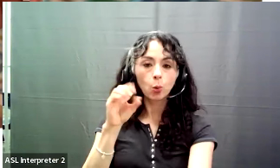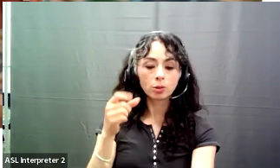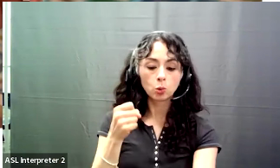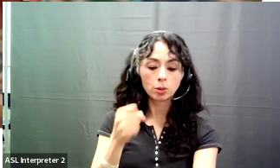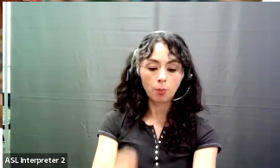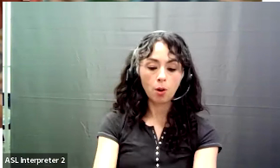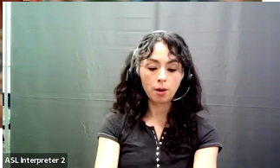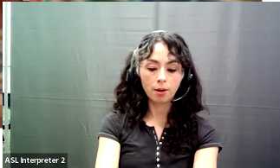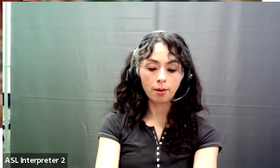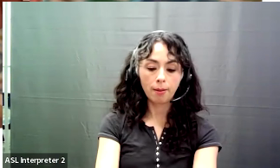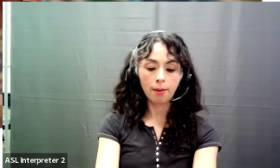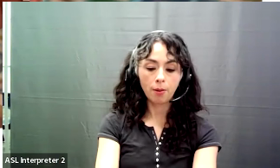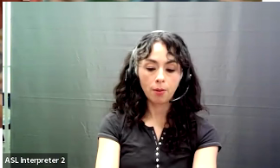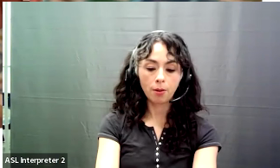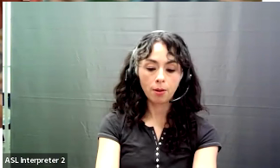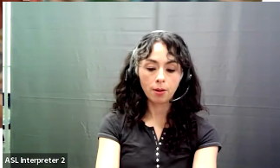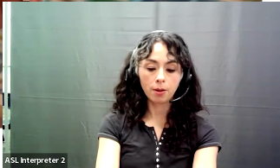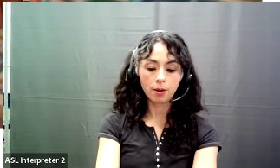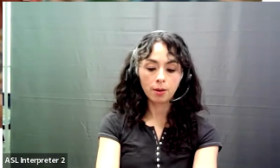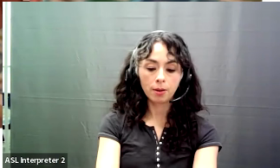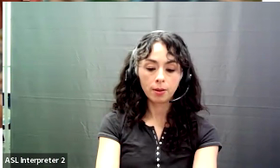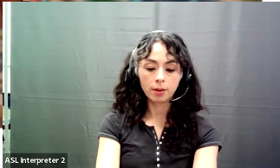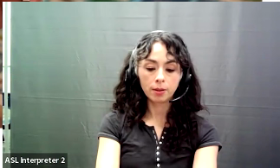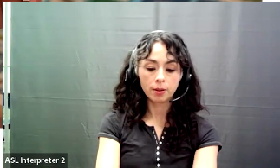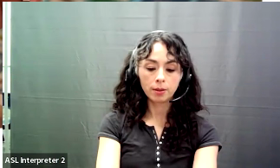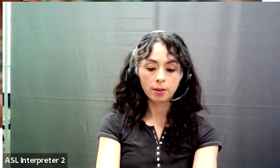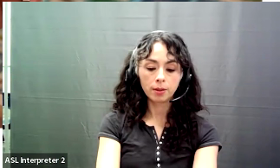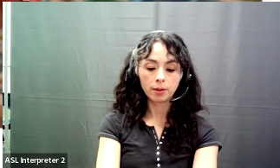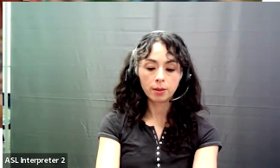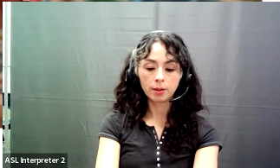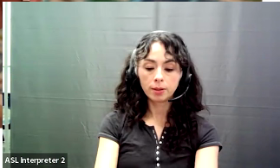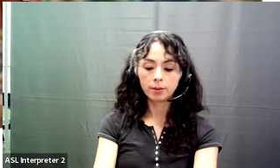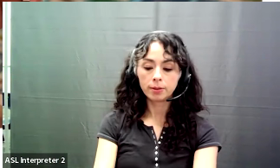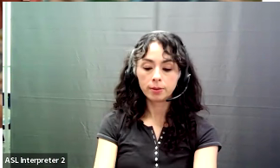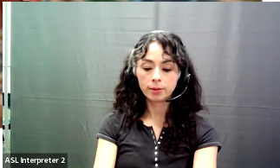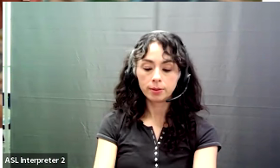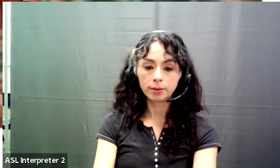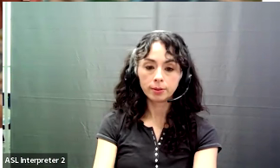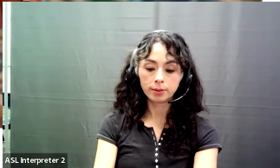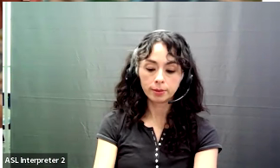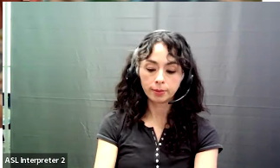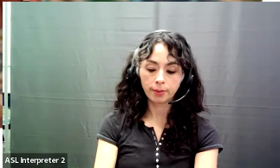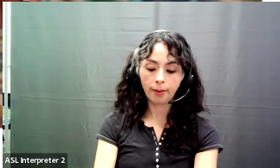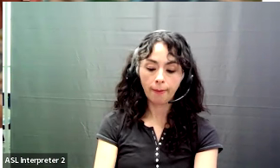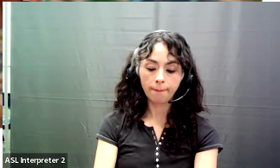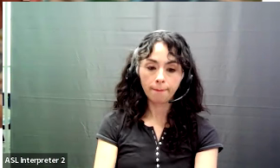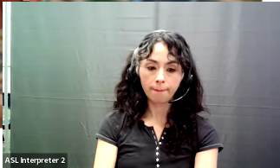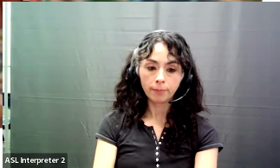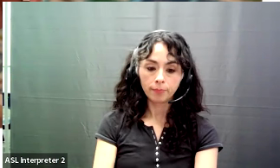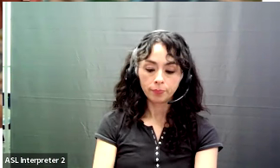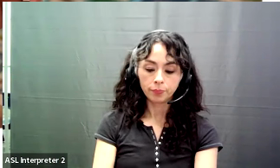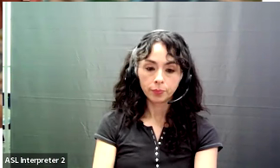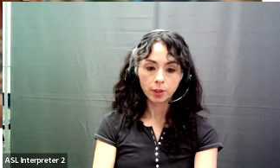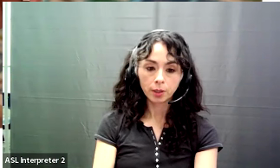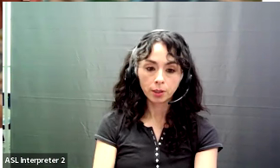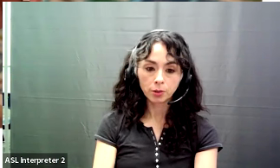so that players can understand how their decisions in the farming area